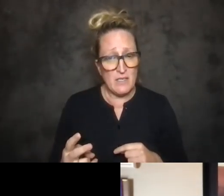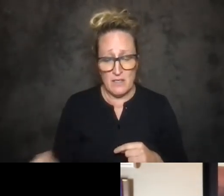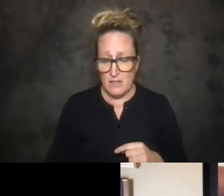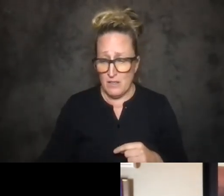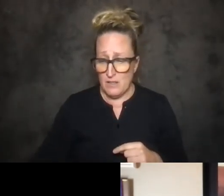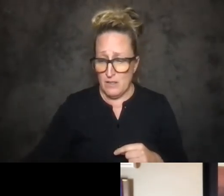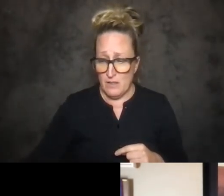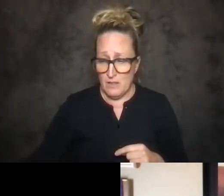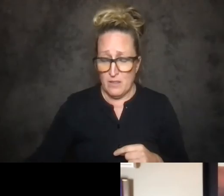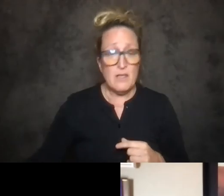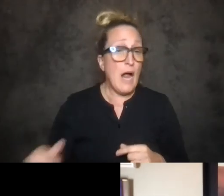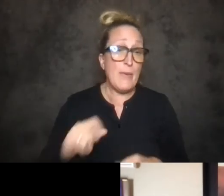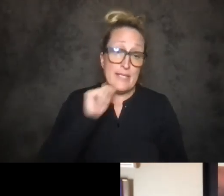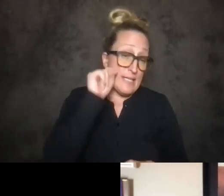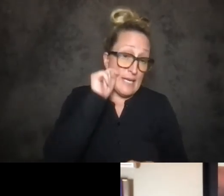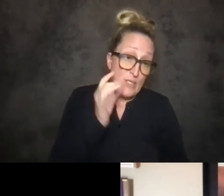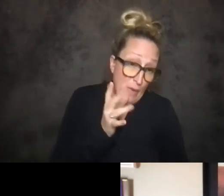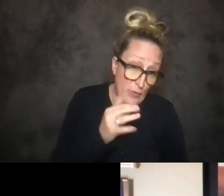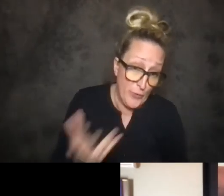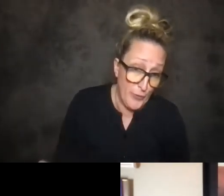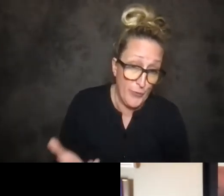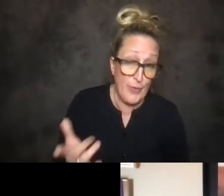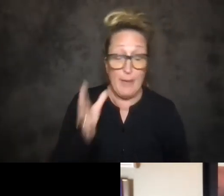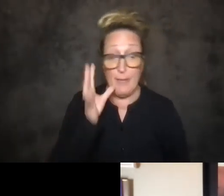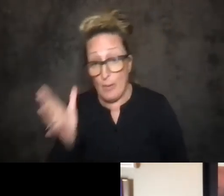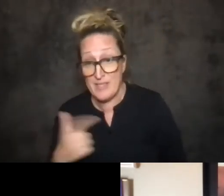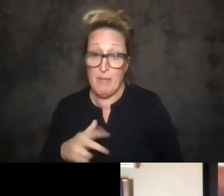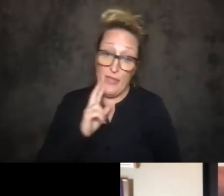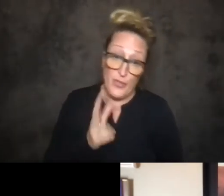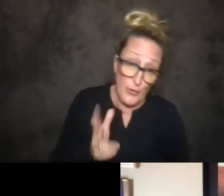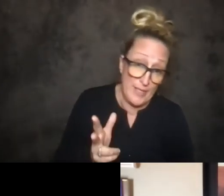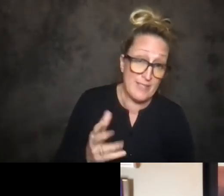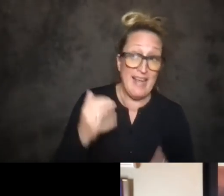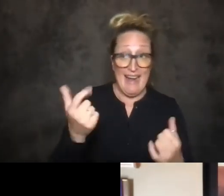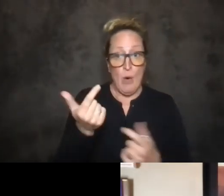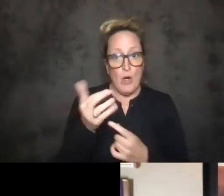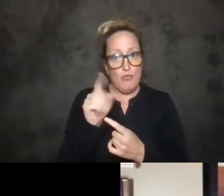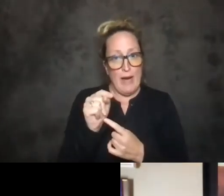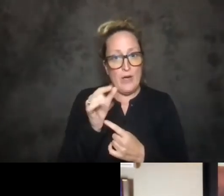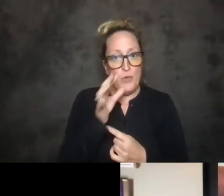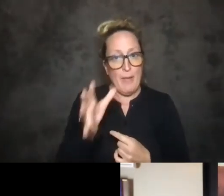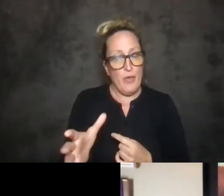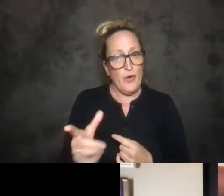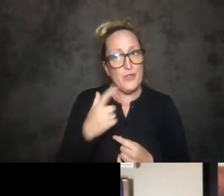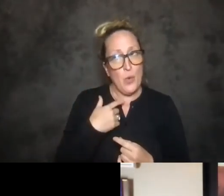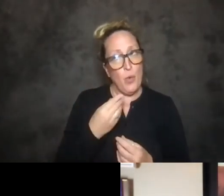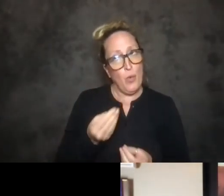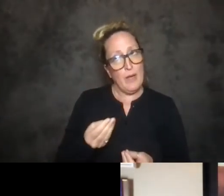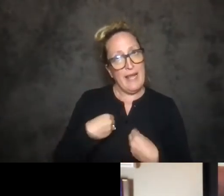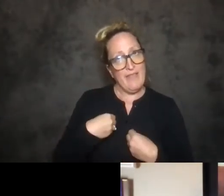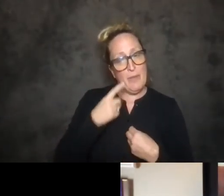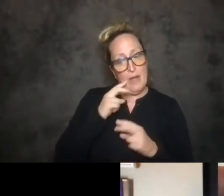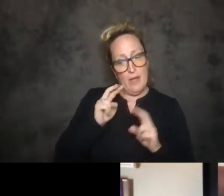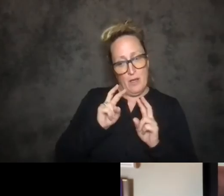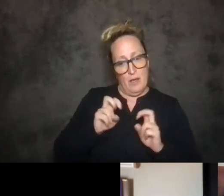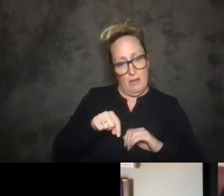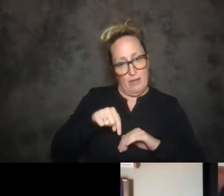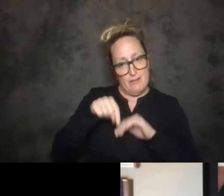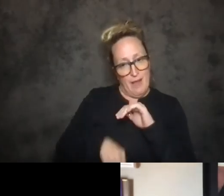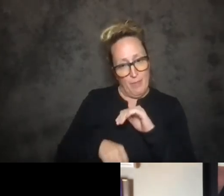I was a teenage mother, and now I'm a grandmother in my 30s, and now a great grandmother. So it's given me a little bit of the depth of the